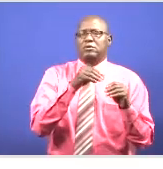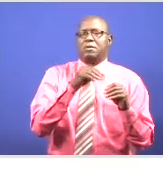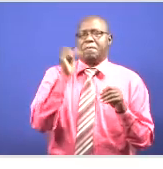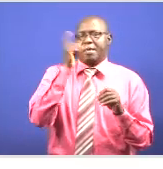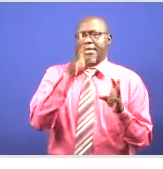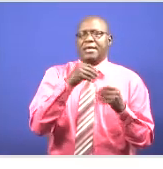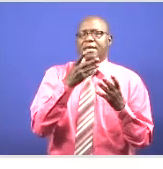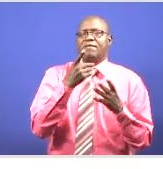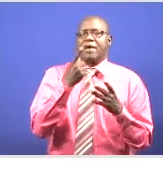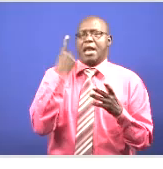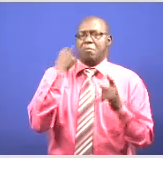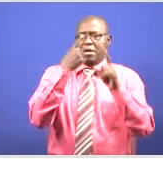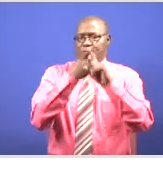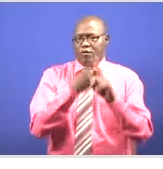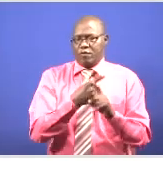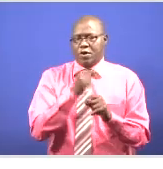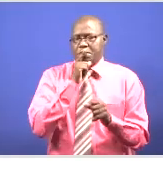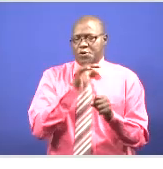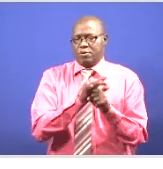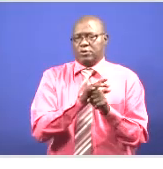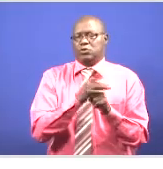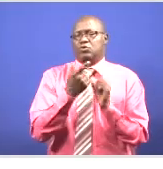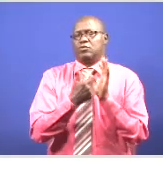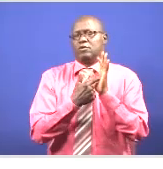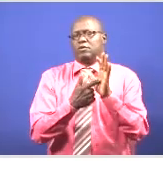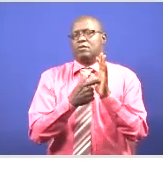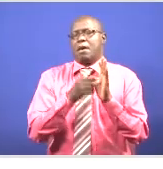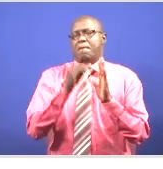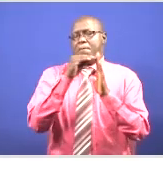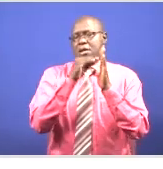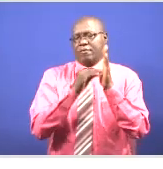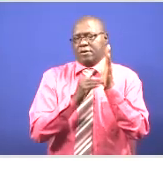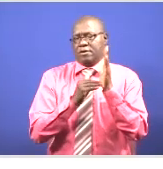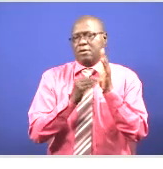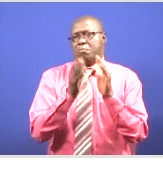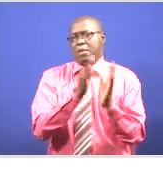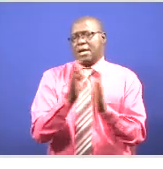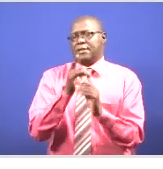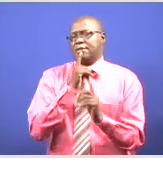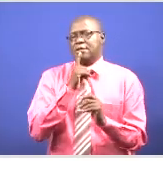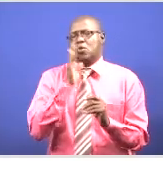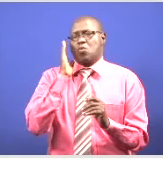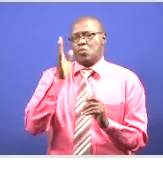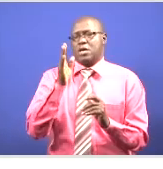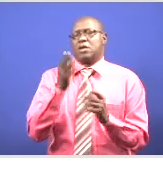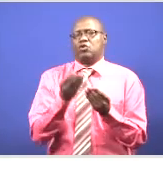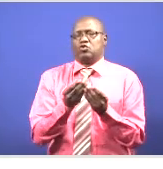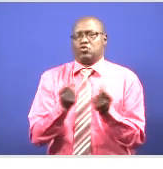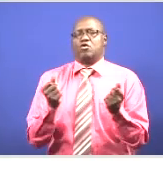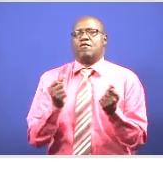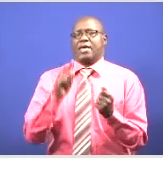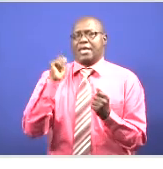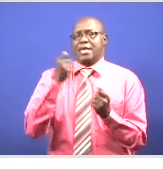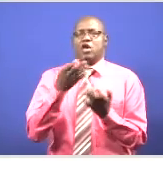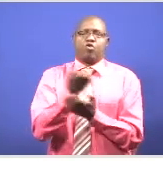under his bottom-up economic plan. He unveiled a five-point manifesto dubbed the plan, which he said will address Kenya's economic challenges. Now, as